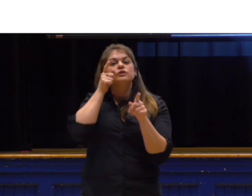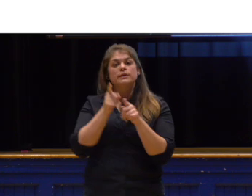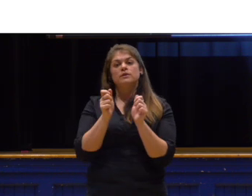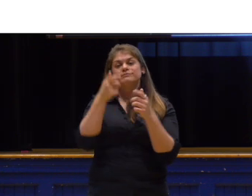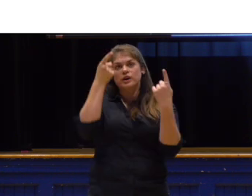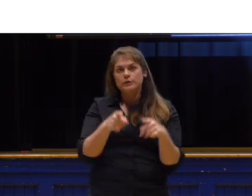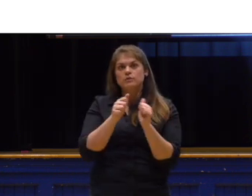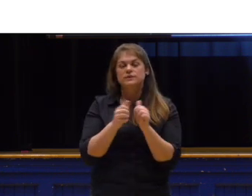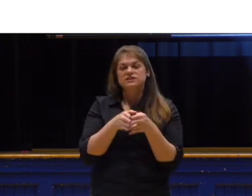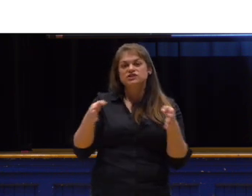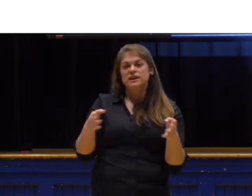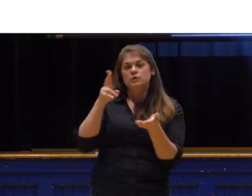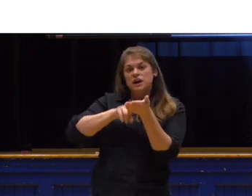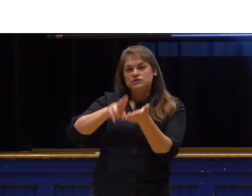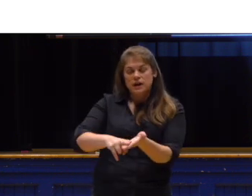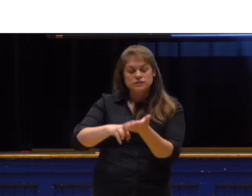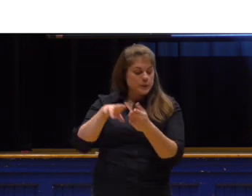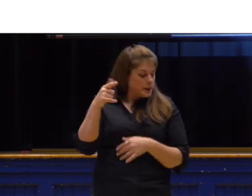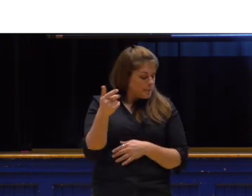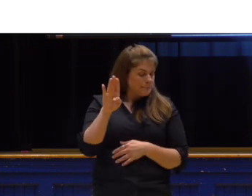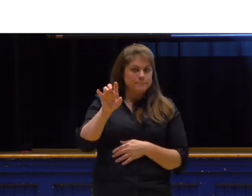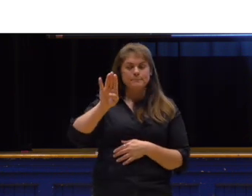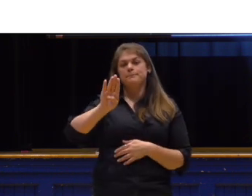which is Baltazar Contractors Incorporated.